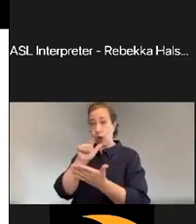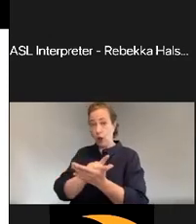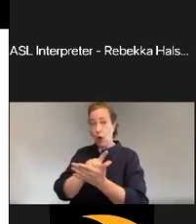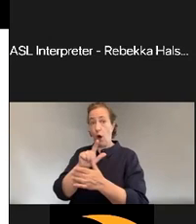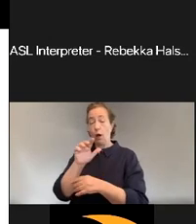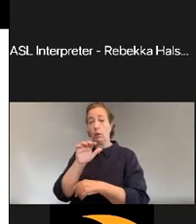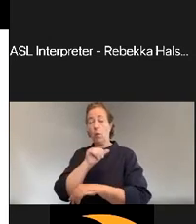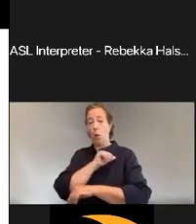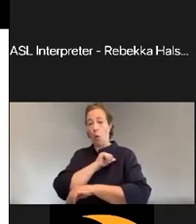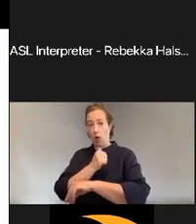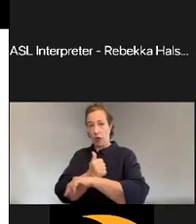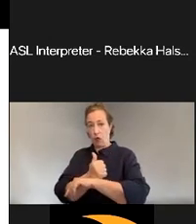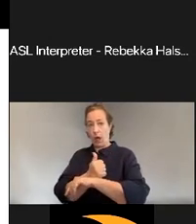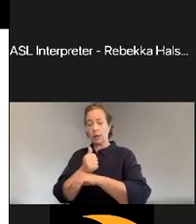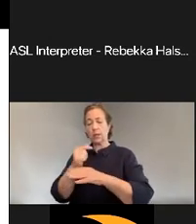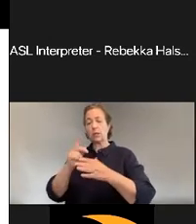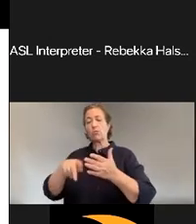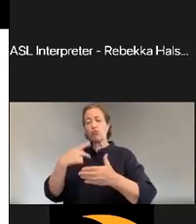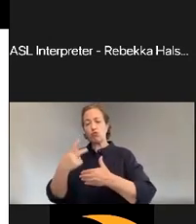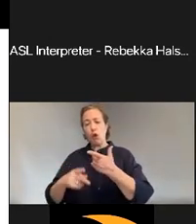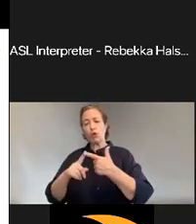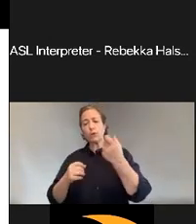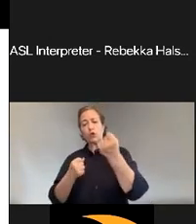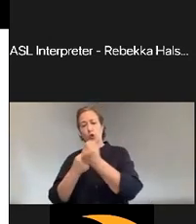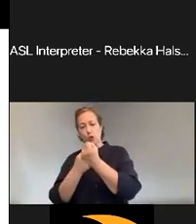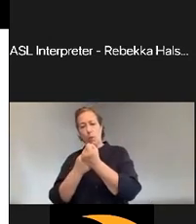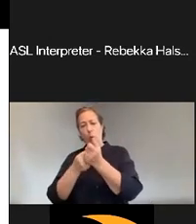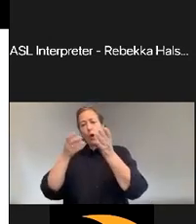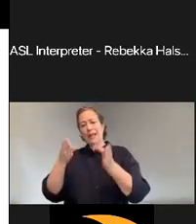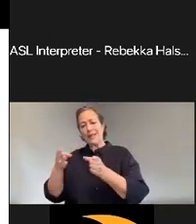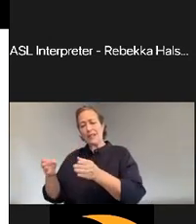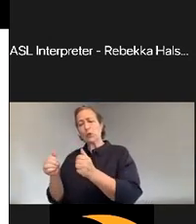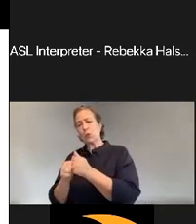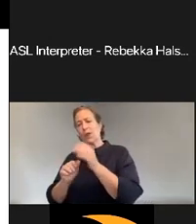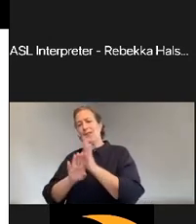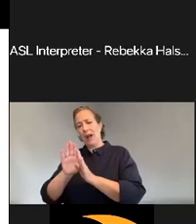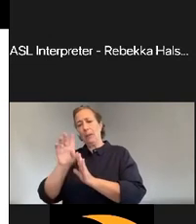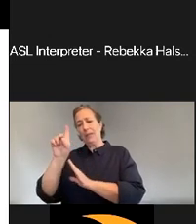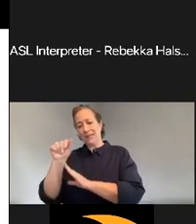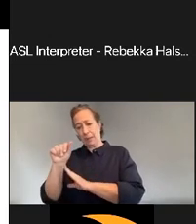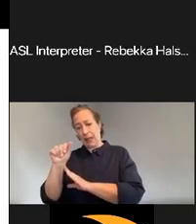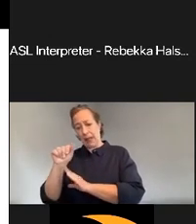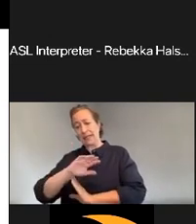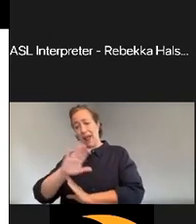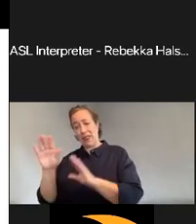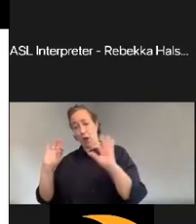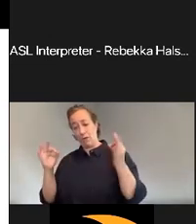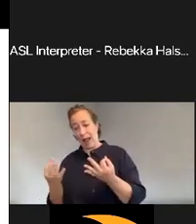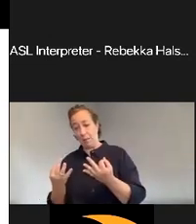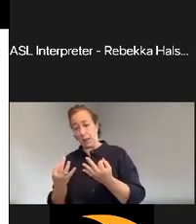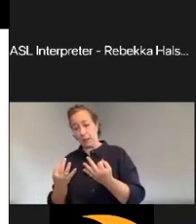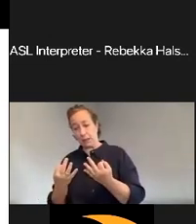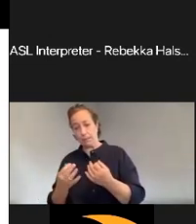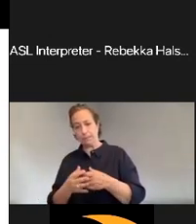authorizes programs to support individuals with developmental disabilities and their families. And one of the authorizations, I